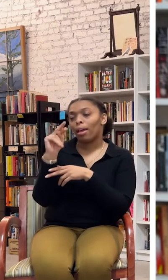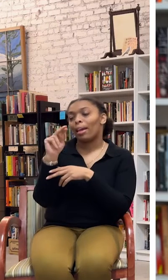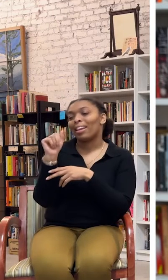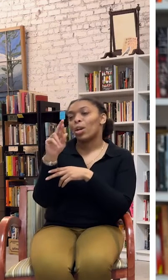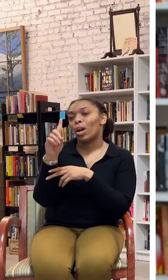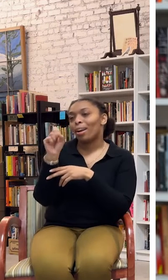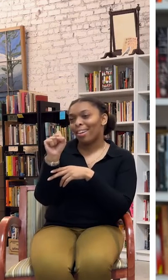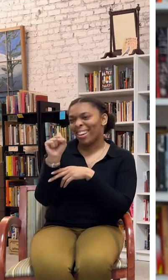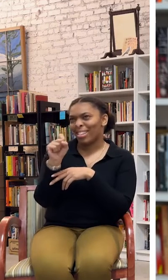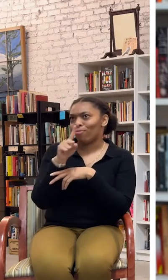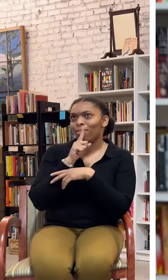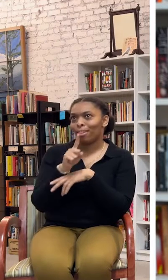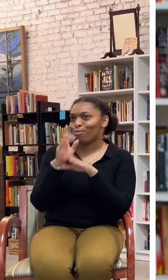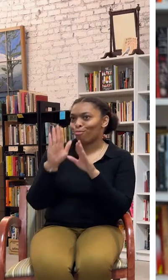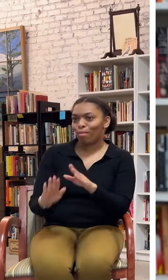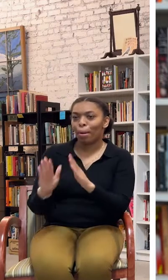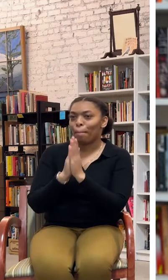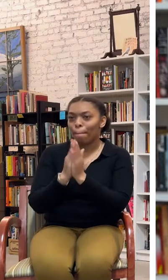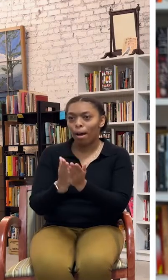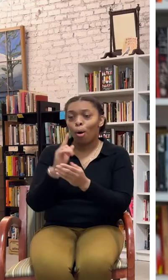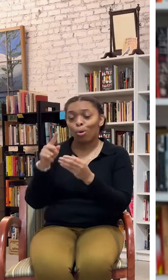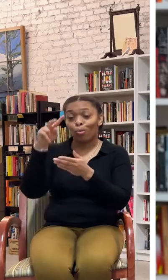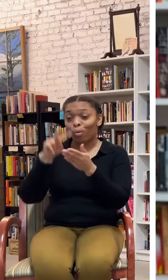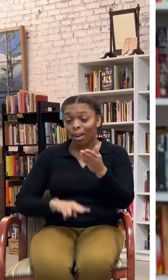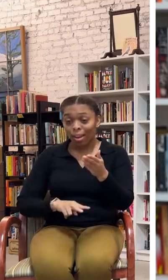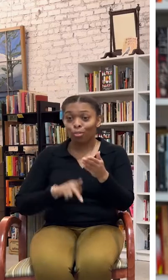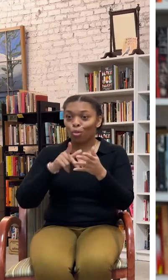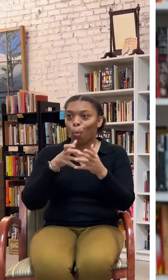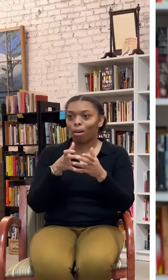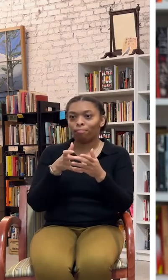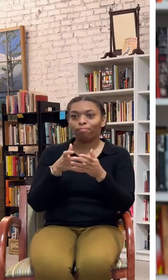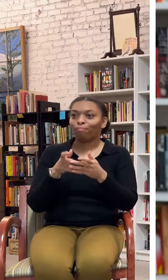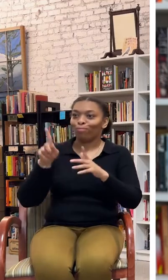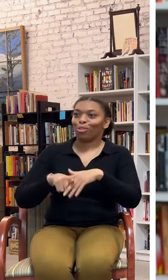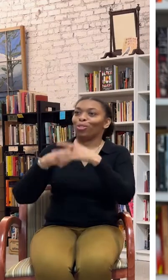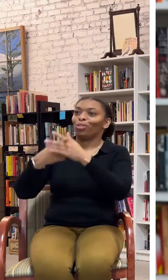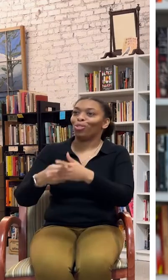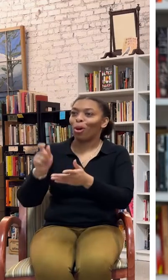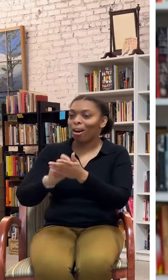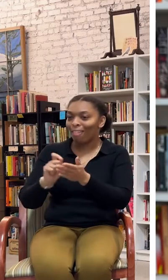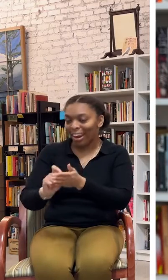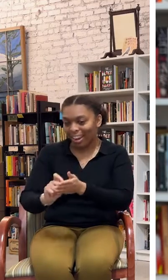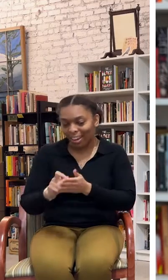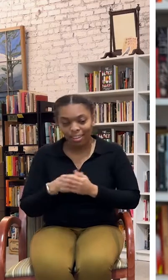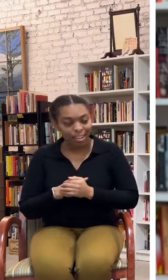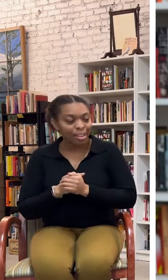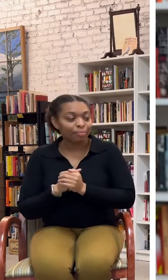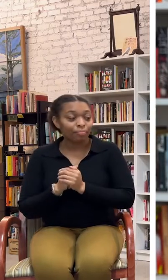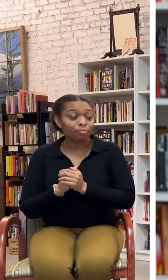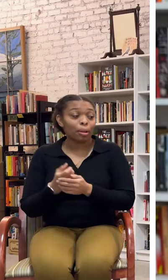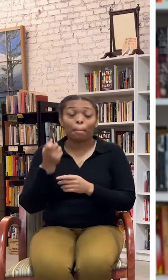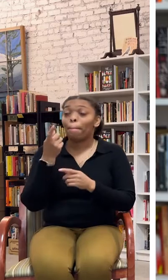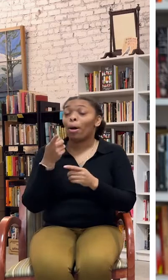like one of those writers type of books that once you read it, you want to get your pen up or maybe question, why did you write it up? But